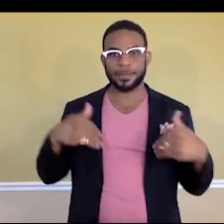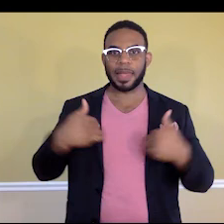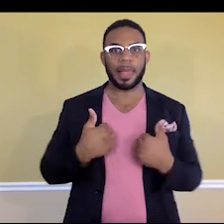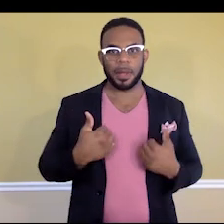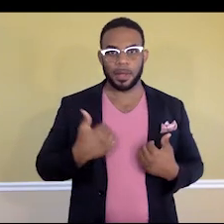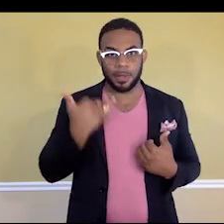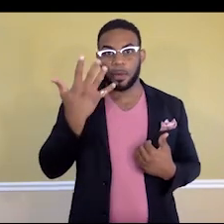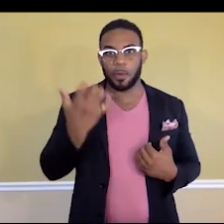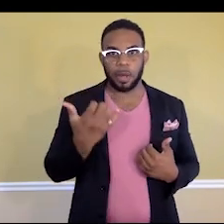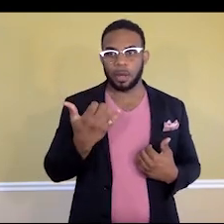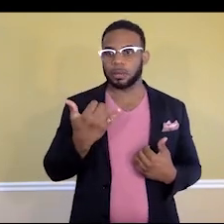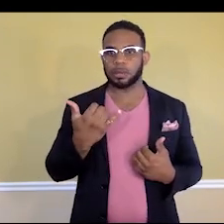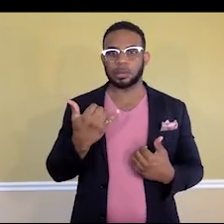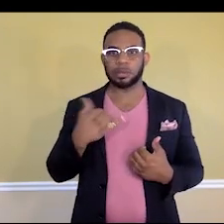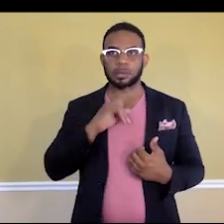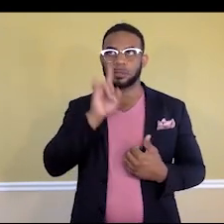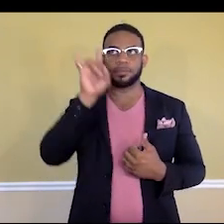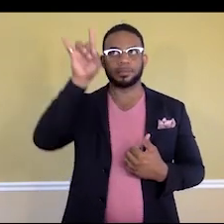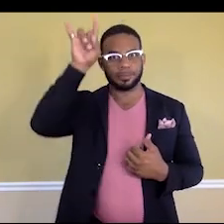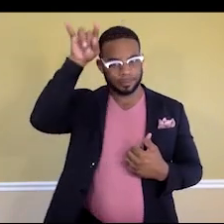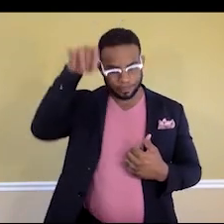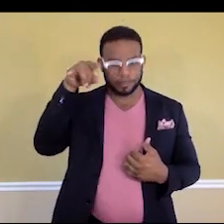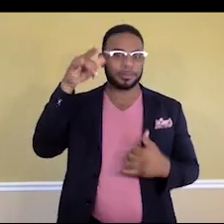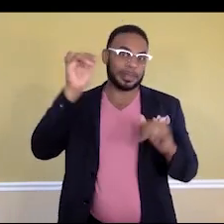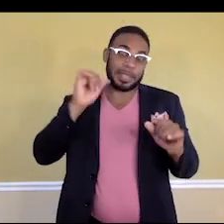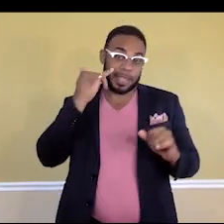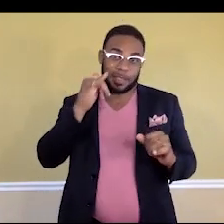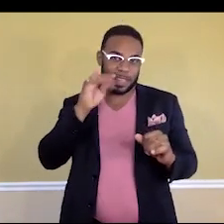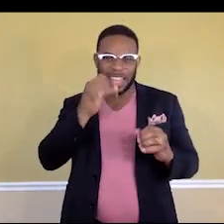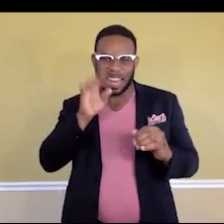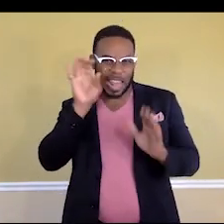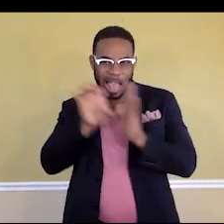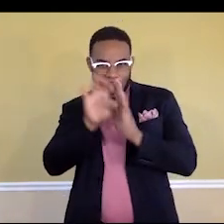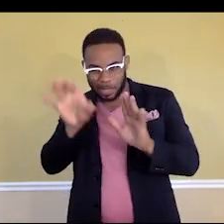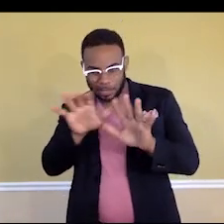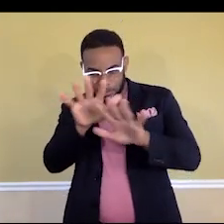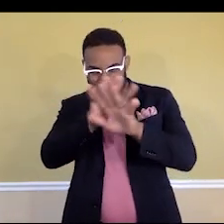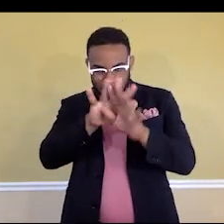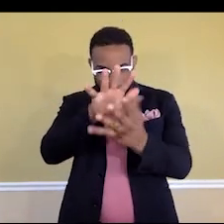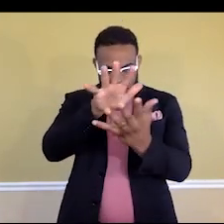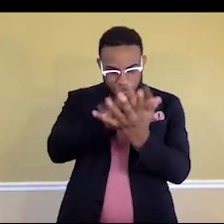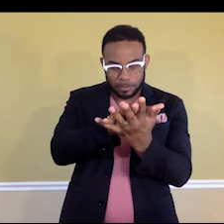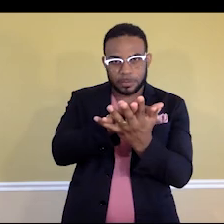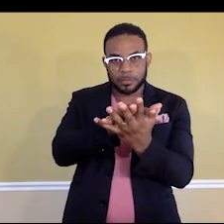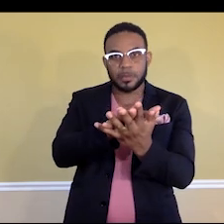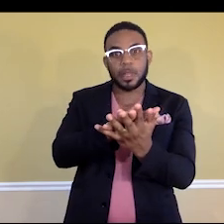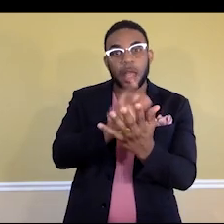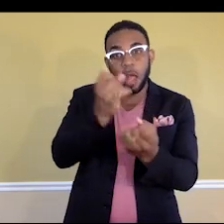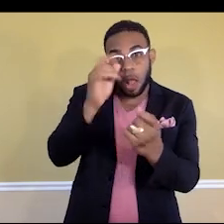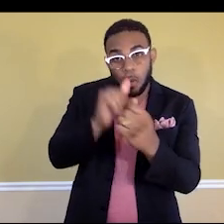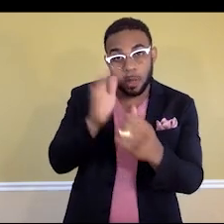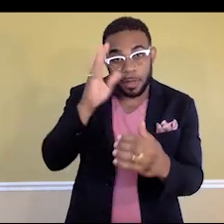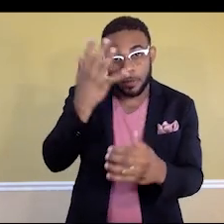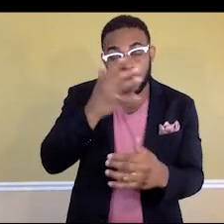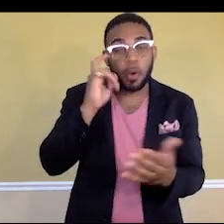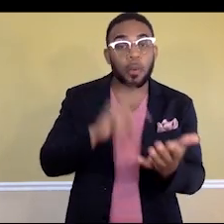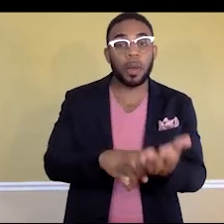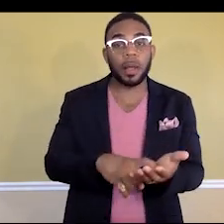animal or icon you can encode. So we have to understand with these facial